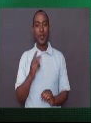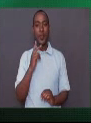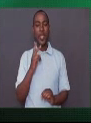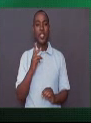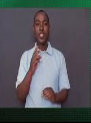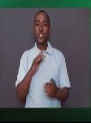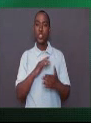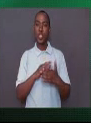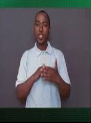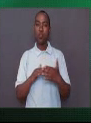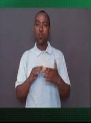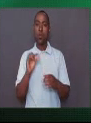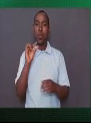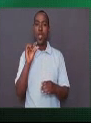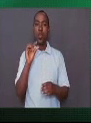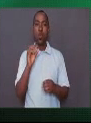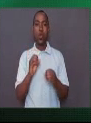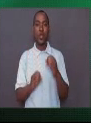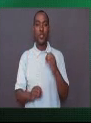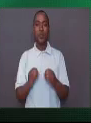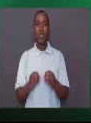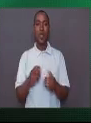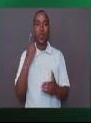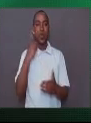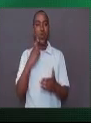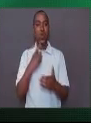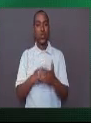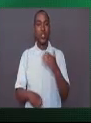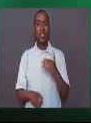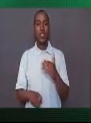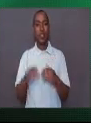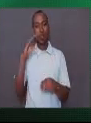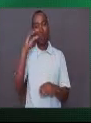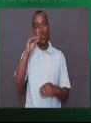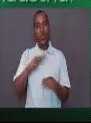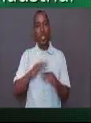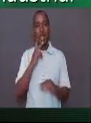of microorganisms and their effects on humans.